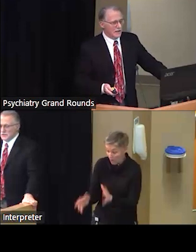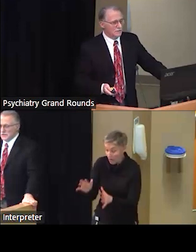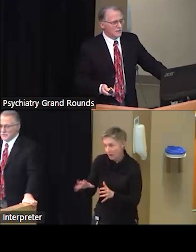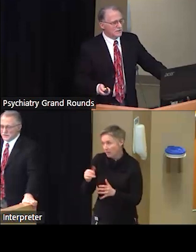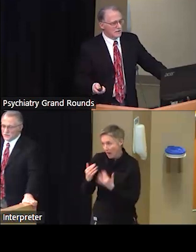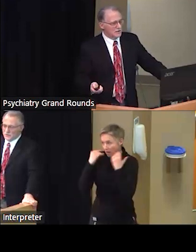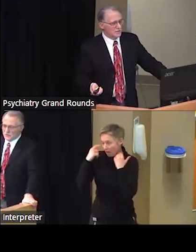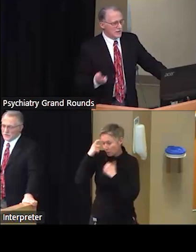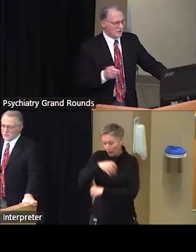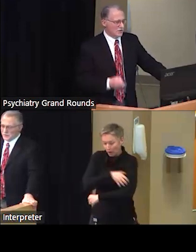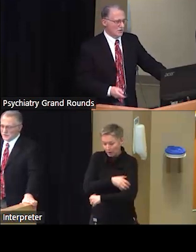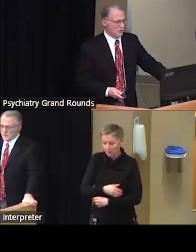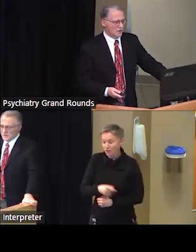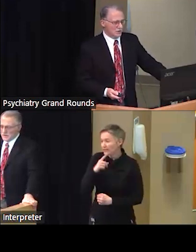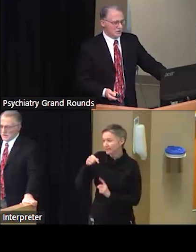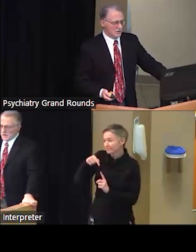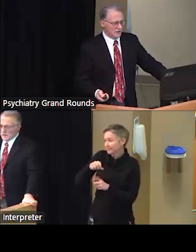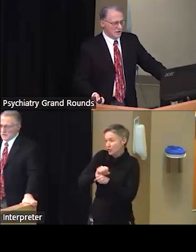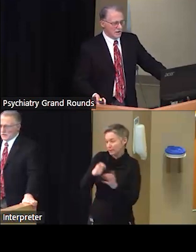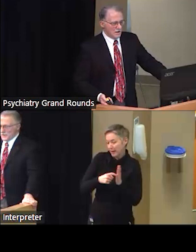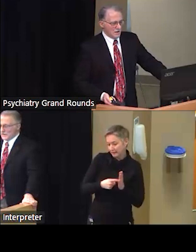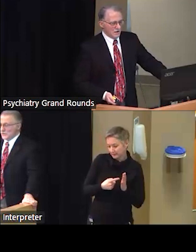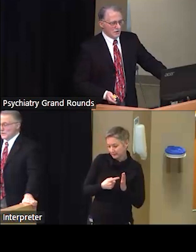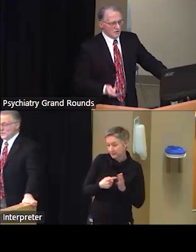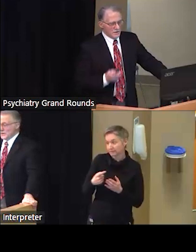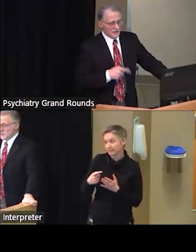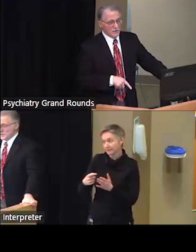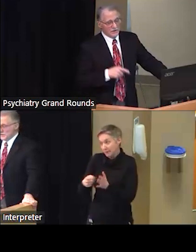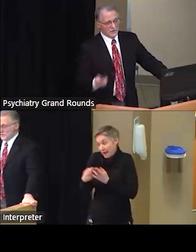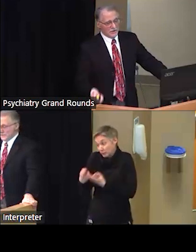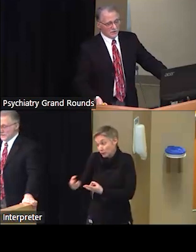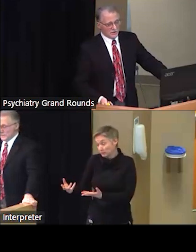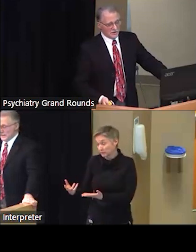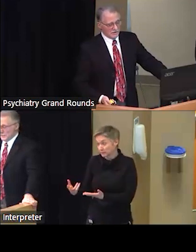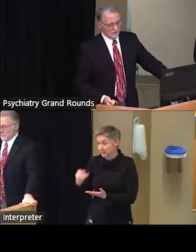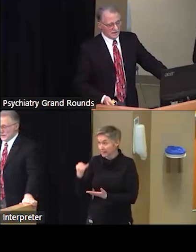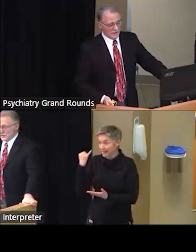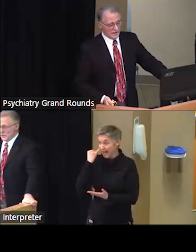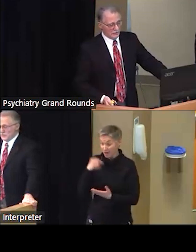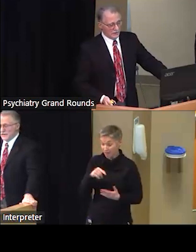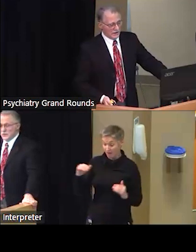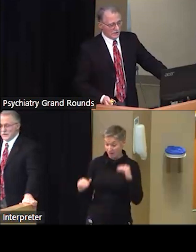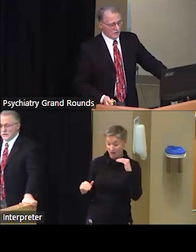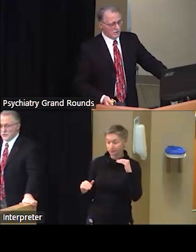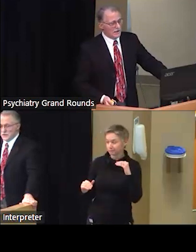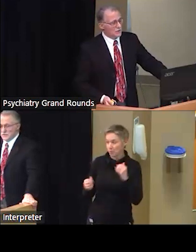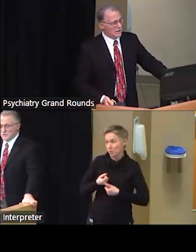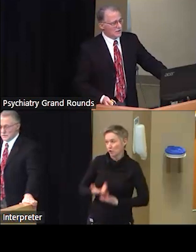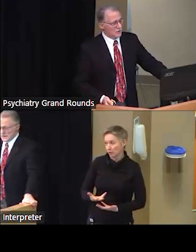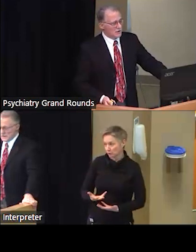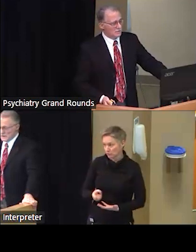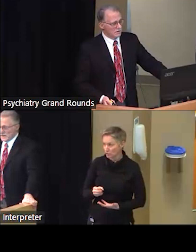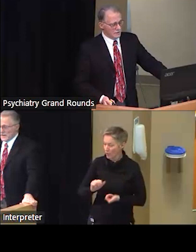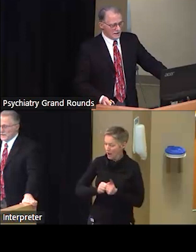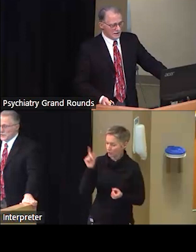task. Basically, job demands resources. Demands greater than resources, that's the model of burnout. So how